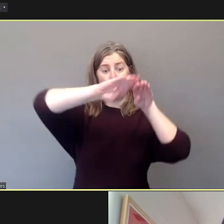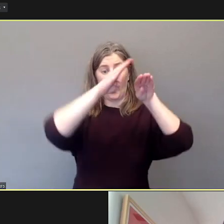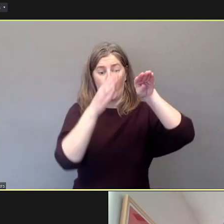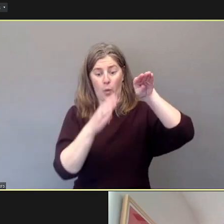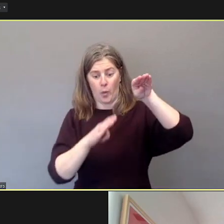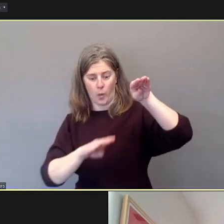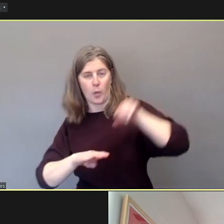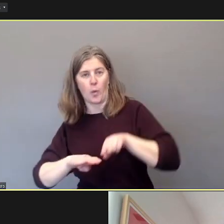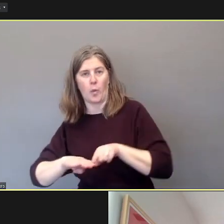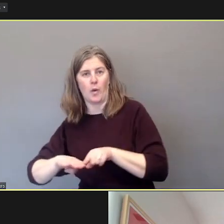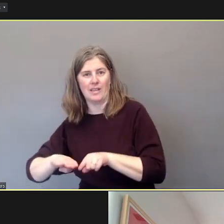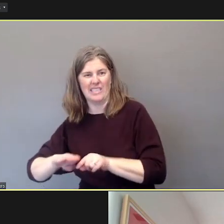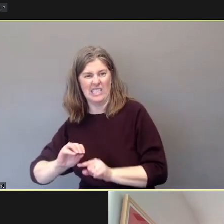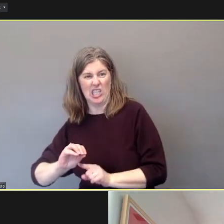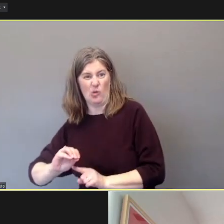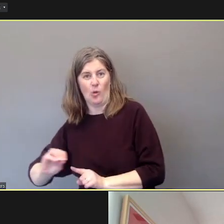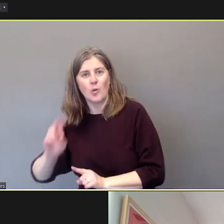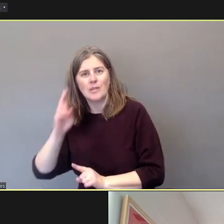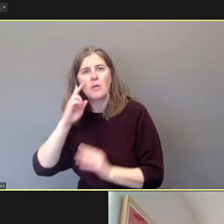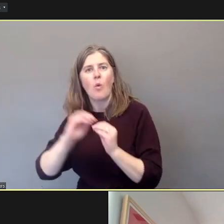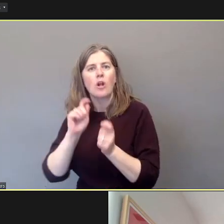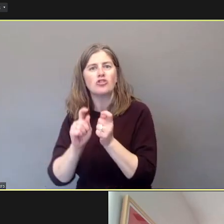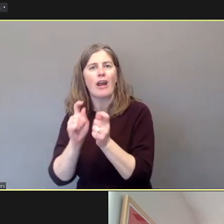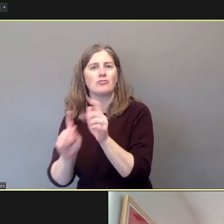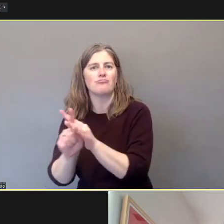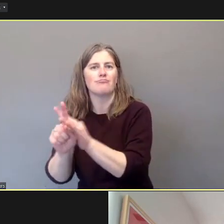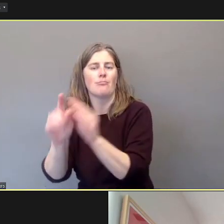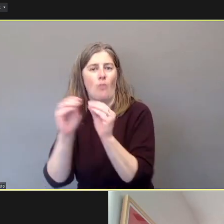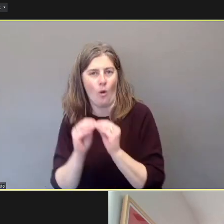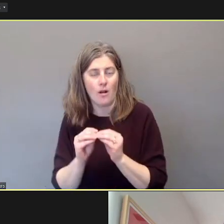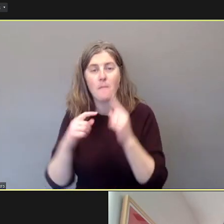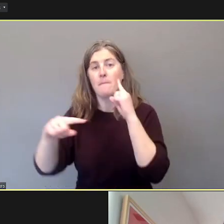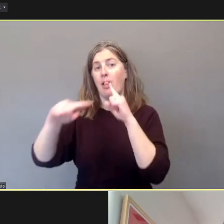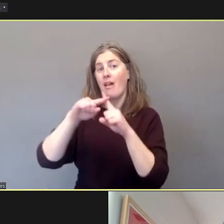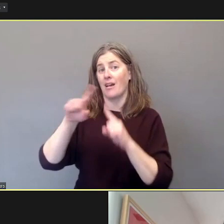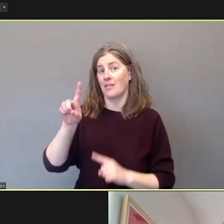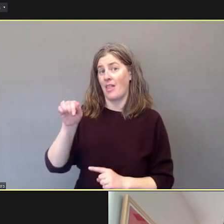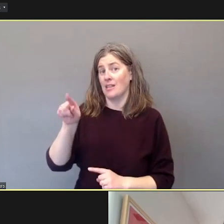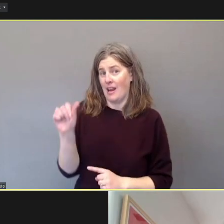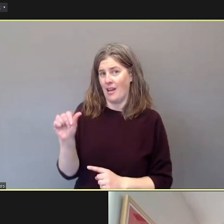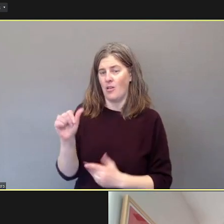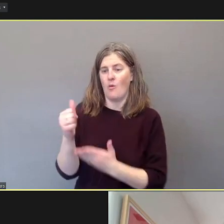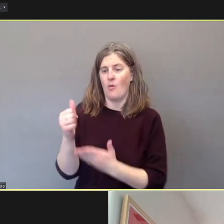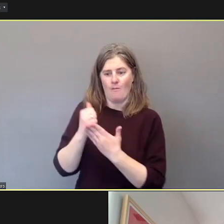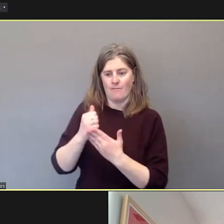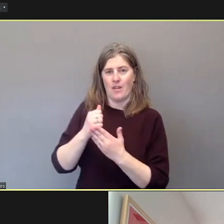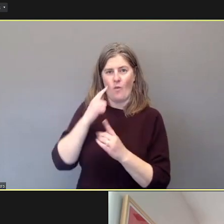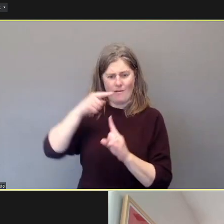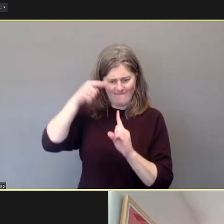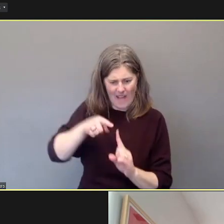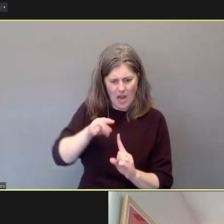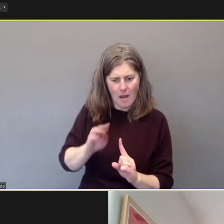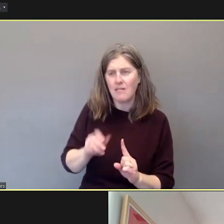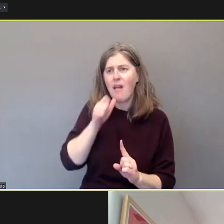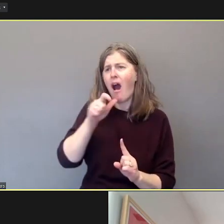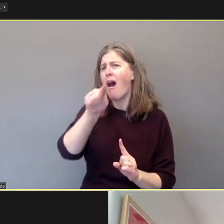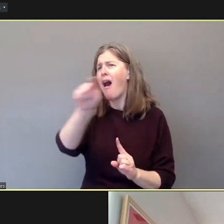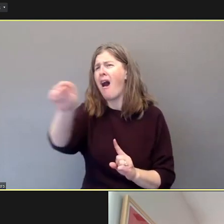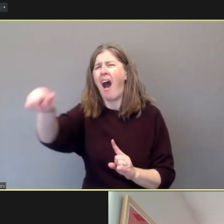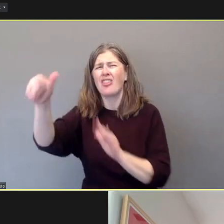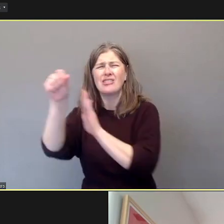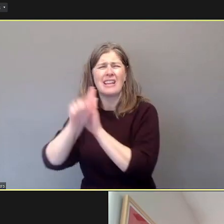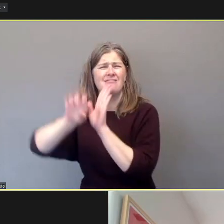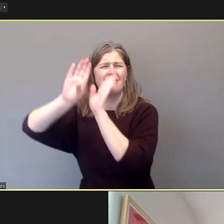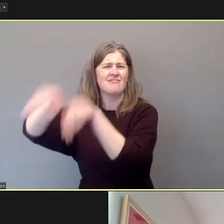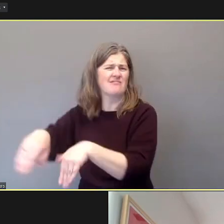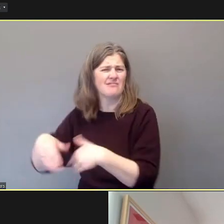of more change coming down the road, as well as our data that we have on New Mexicans and not people in other states tells